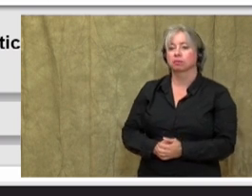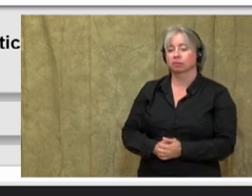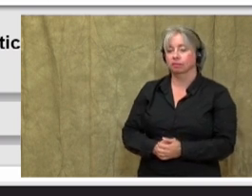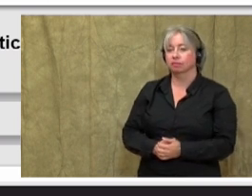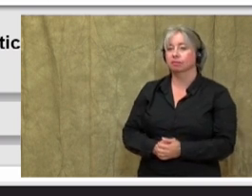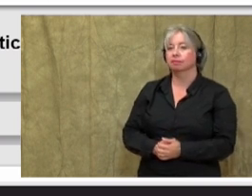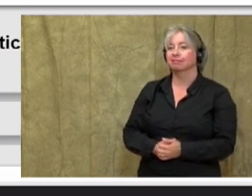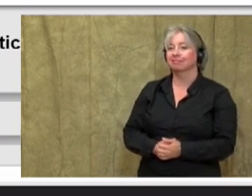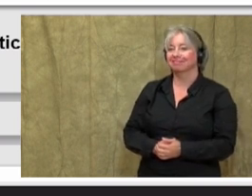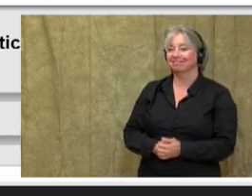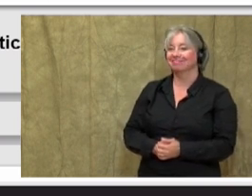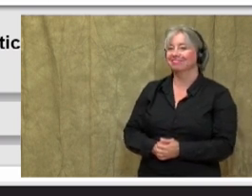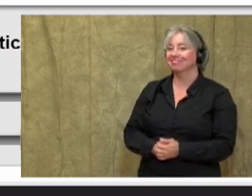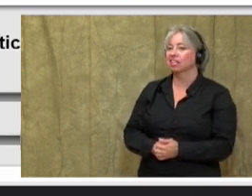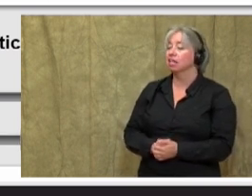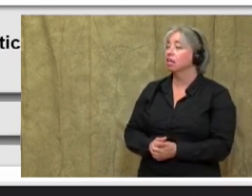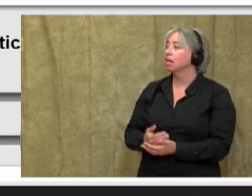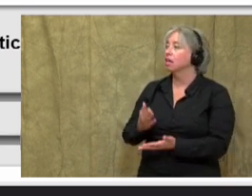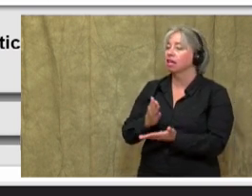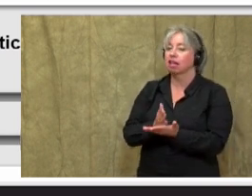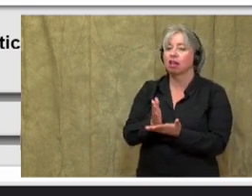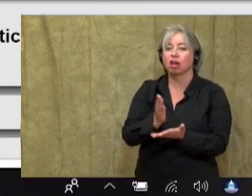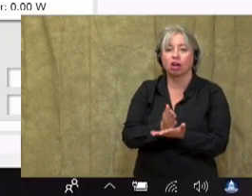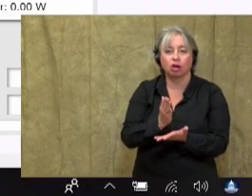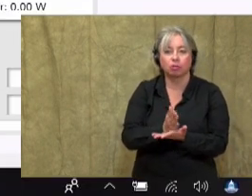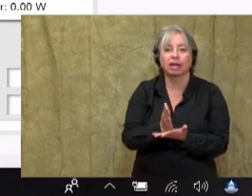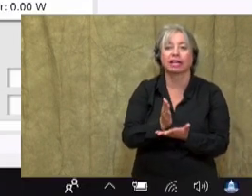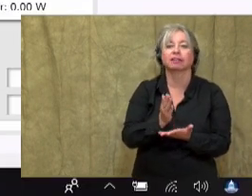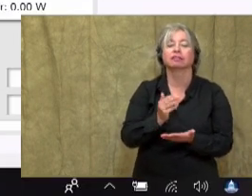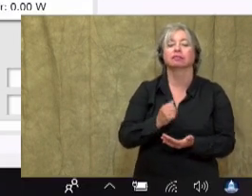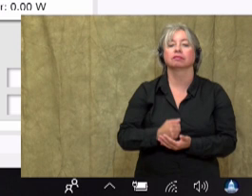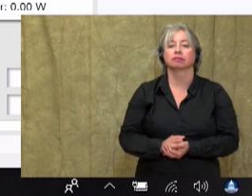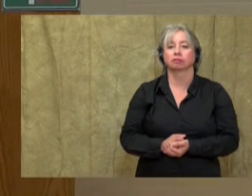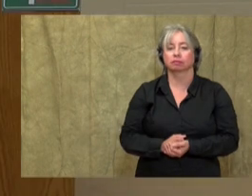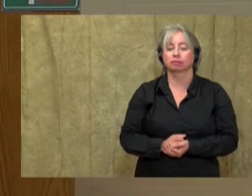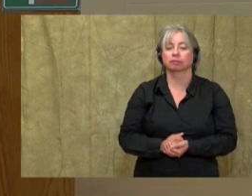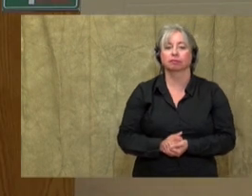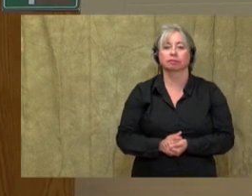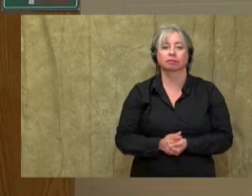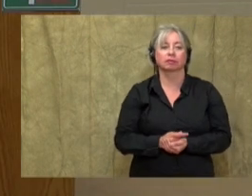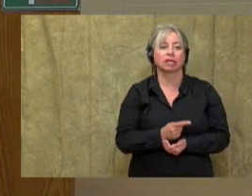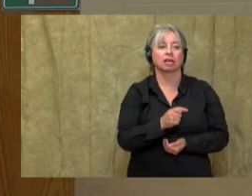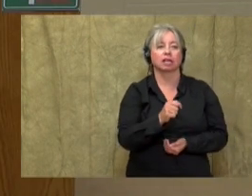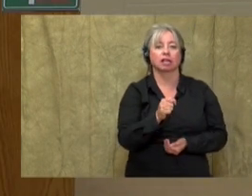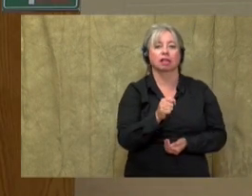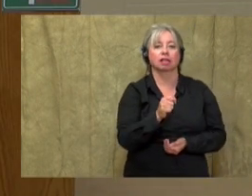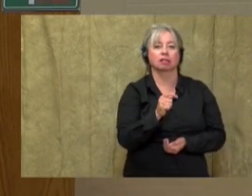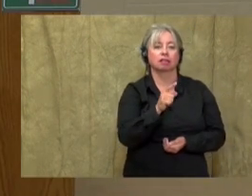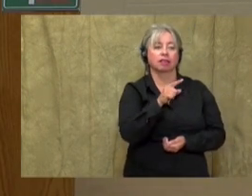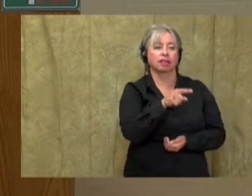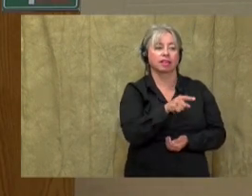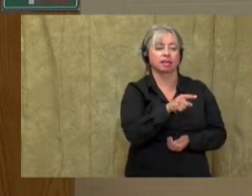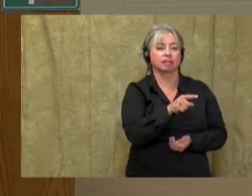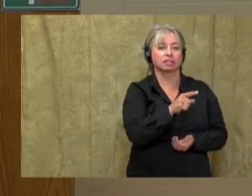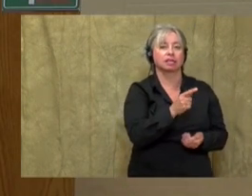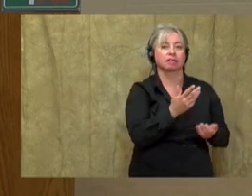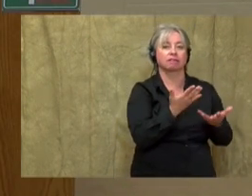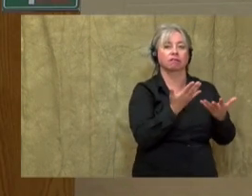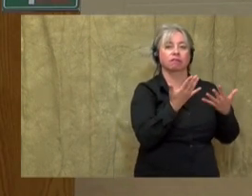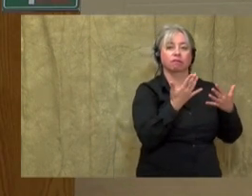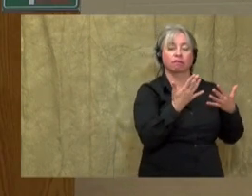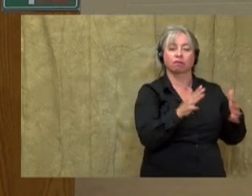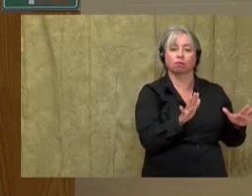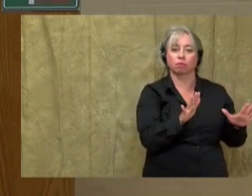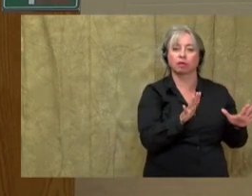All right. So that's what we have for our transverse waves. I want to get back to the other type